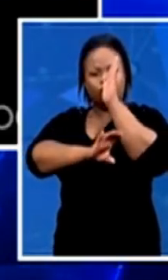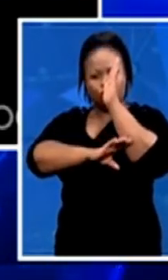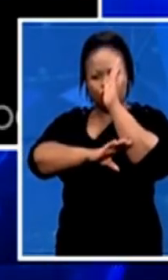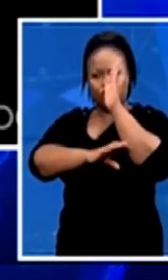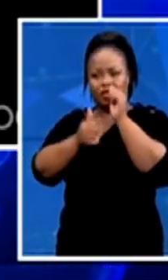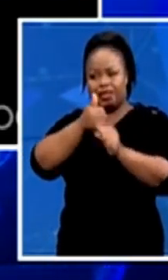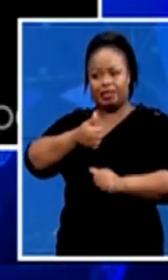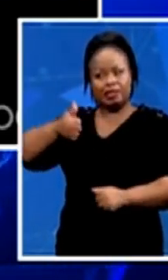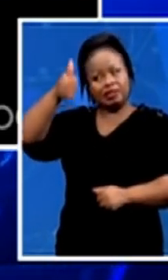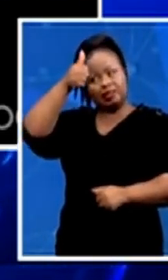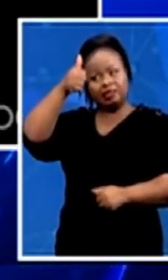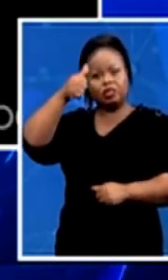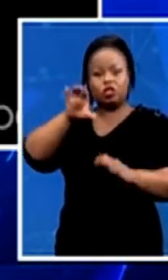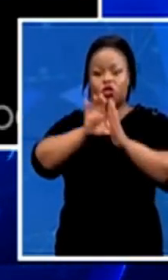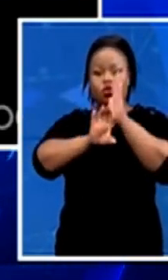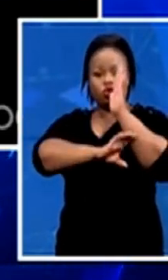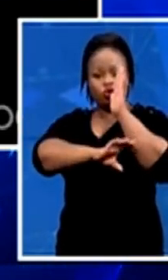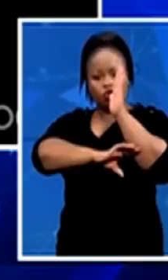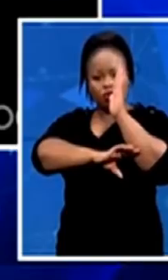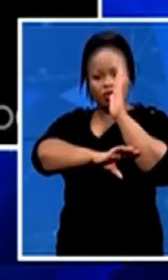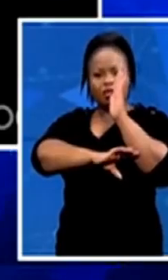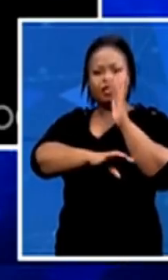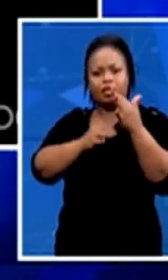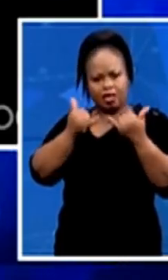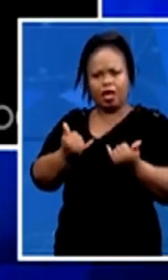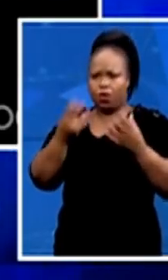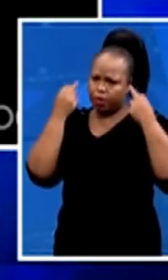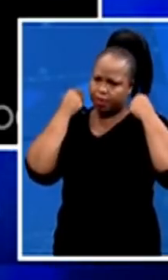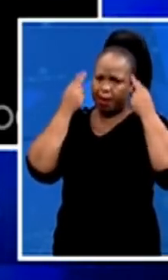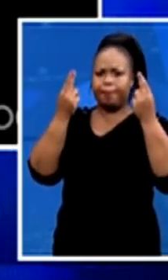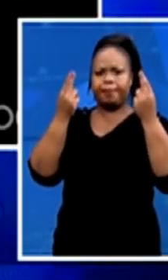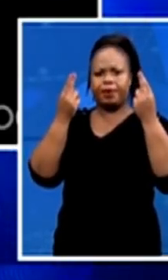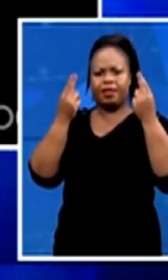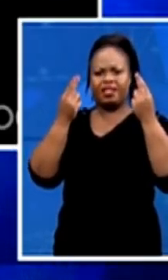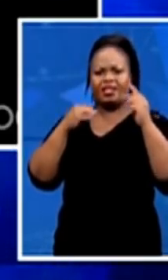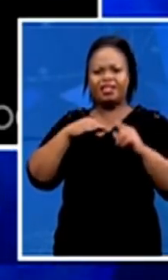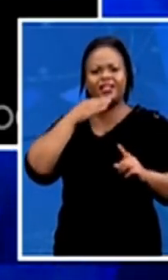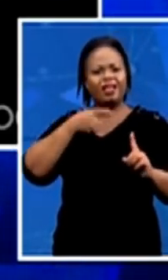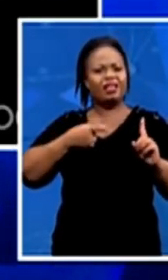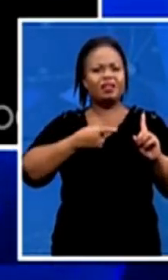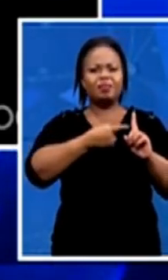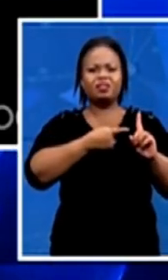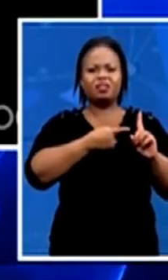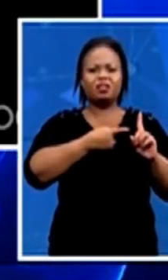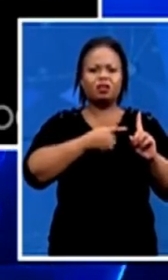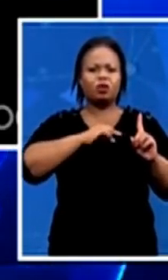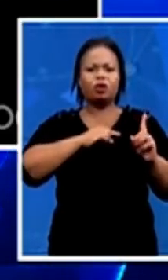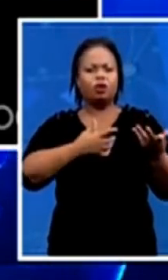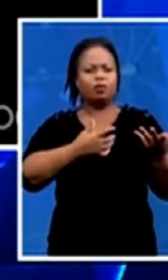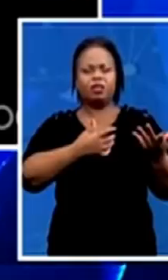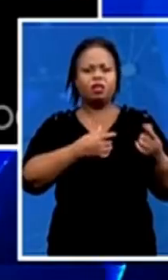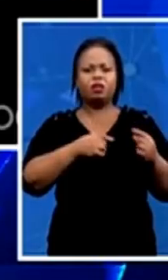being asserted, a litigant cannot not be non-suited. In other words, you cannot say,